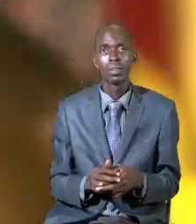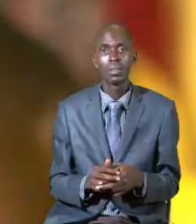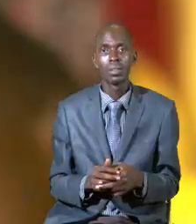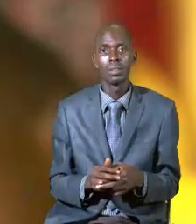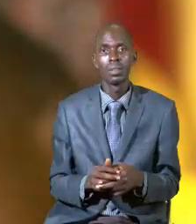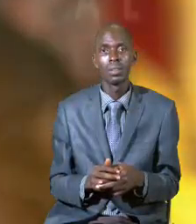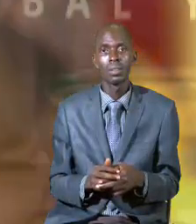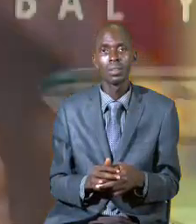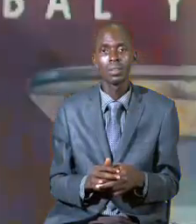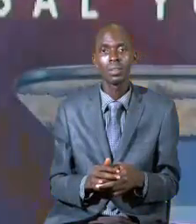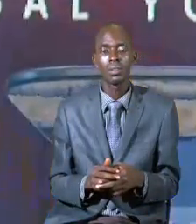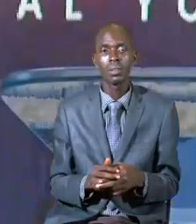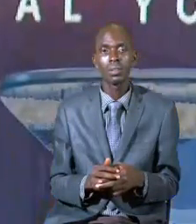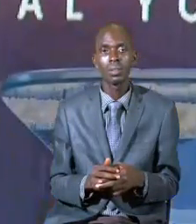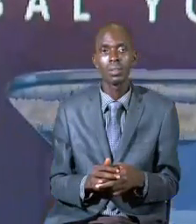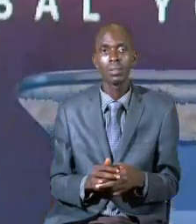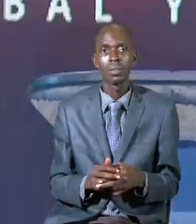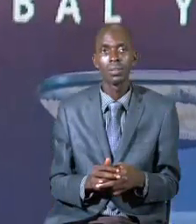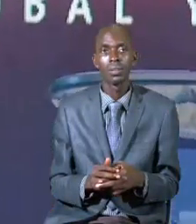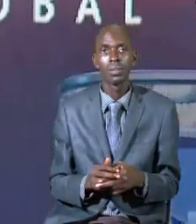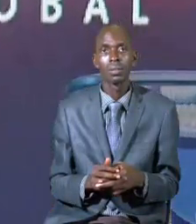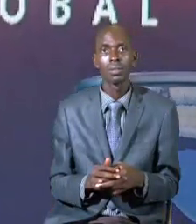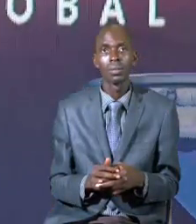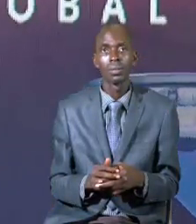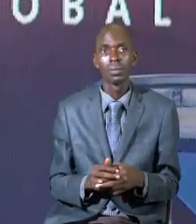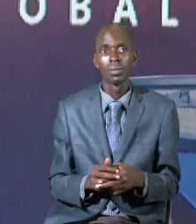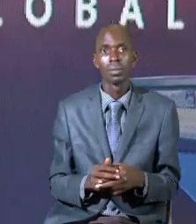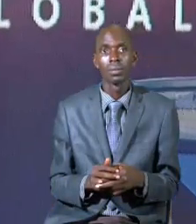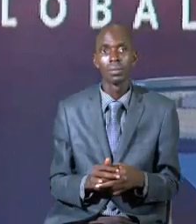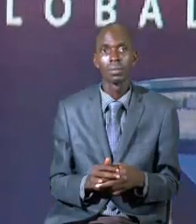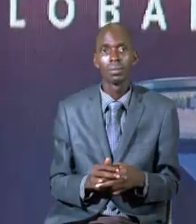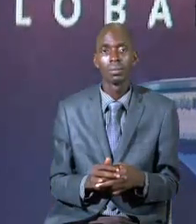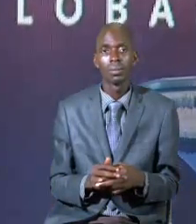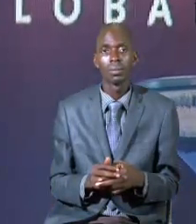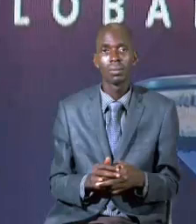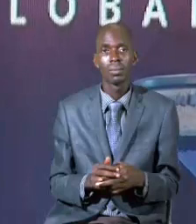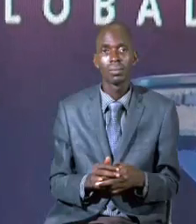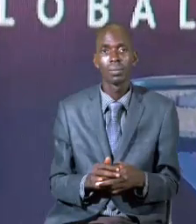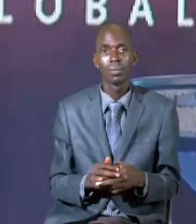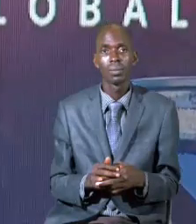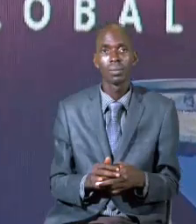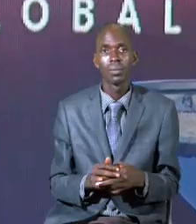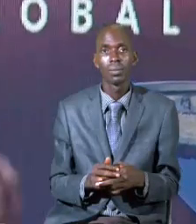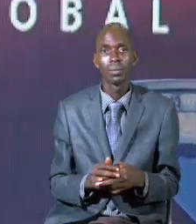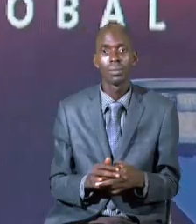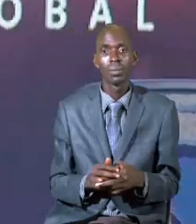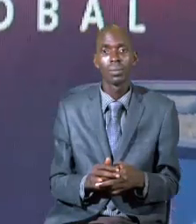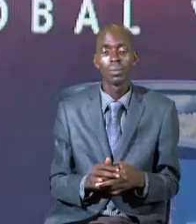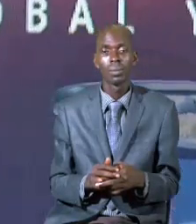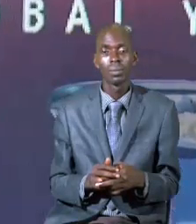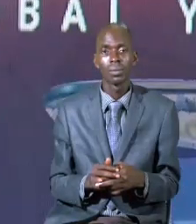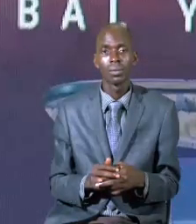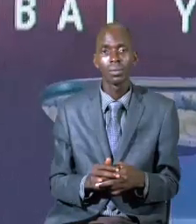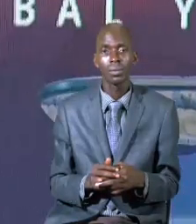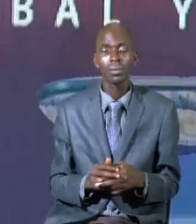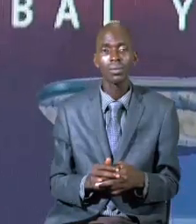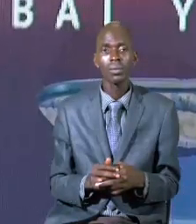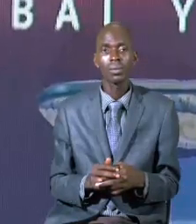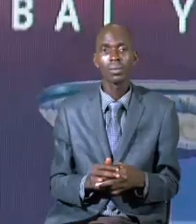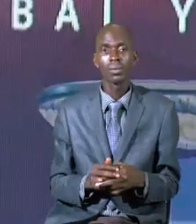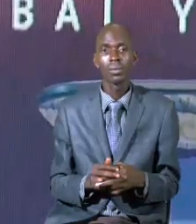spent on, I don't like that law of gravity, I'm going to change